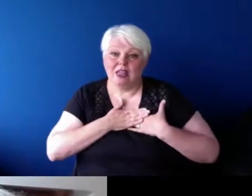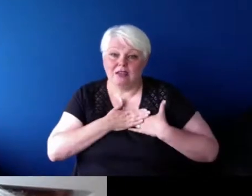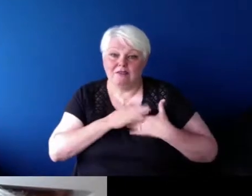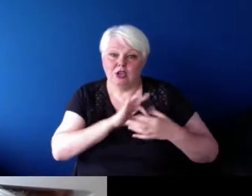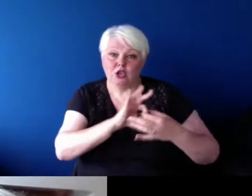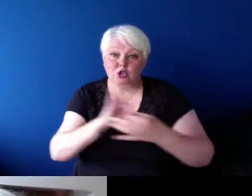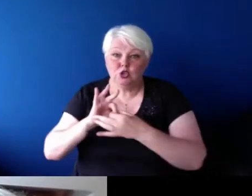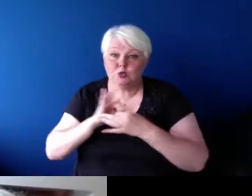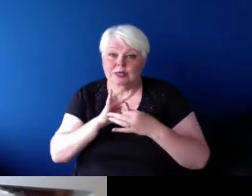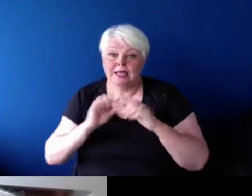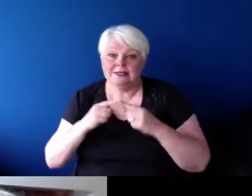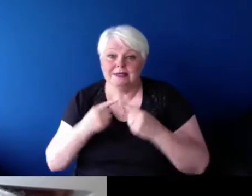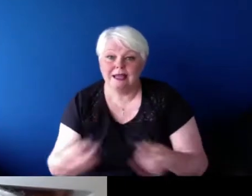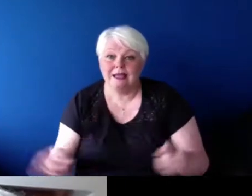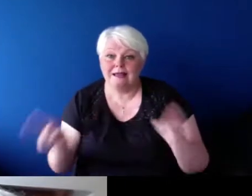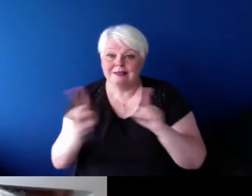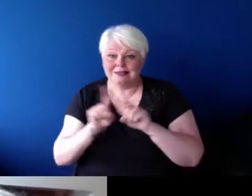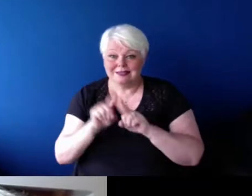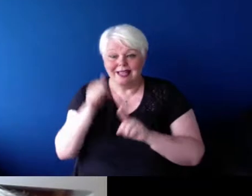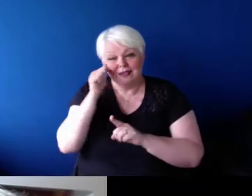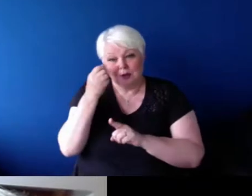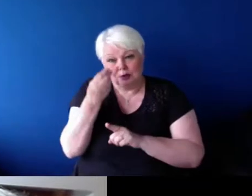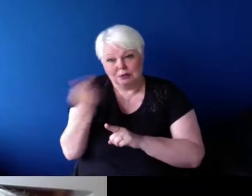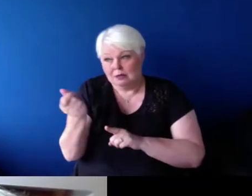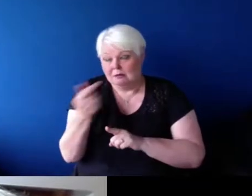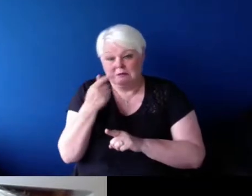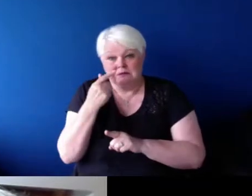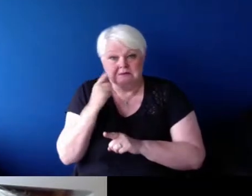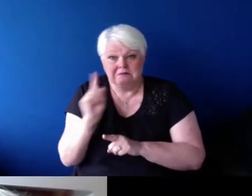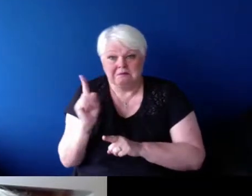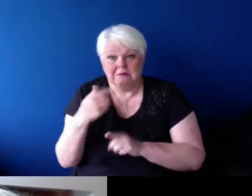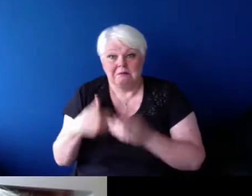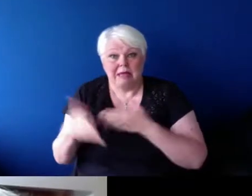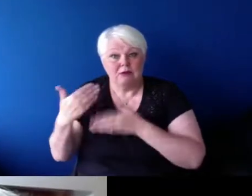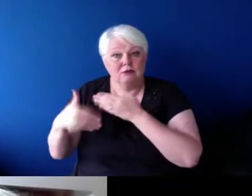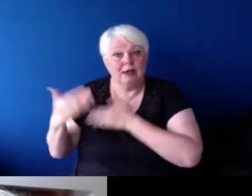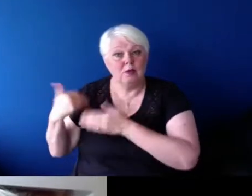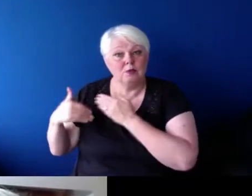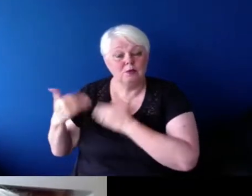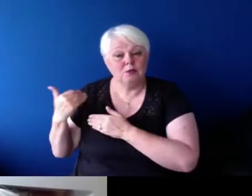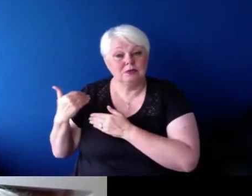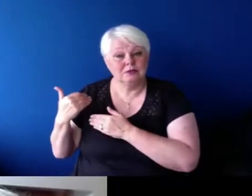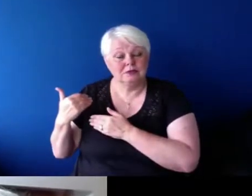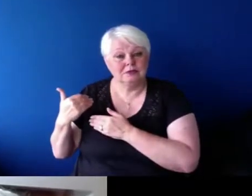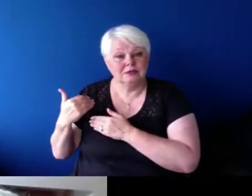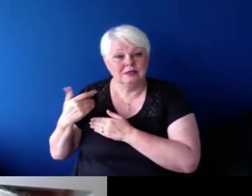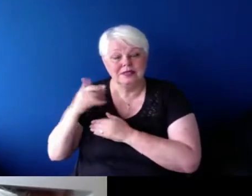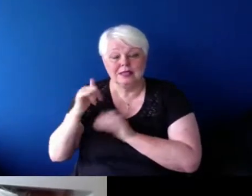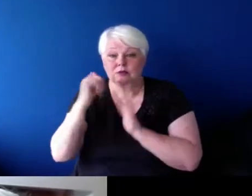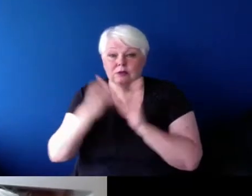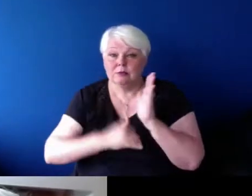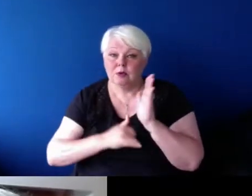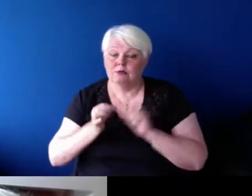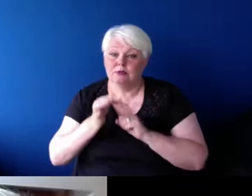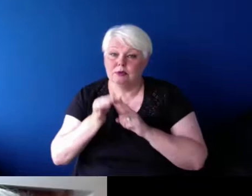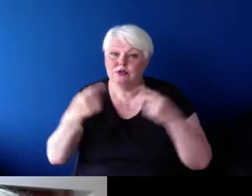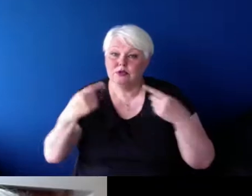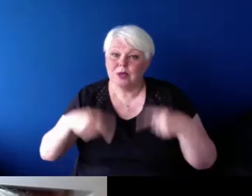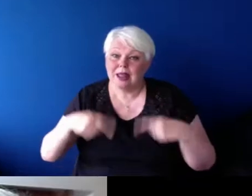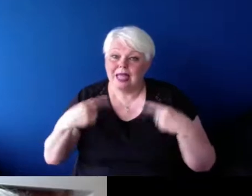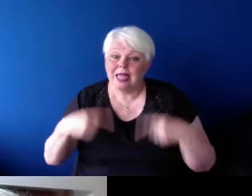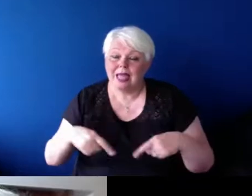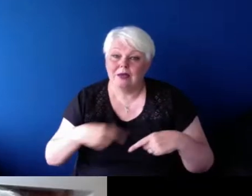friends and colleagues here with us, but there are others who may not know the background to that. And so that report proposed to allow churches to hold